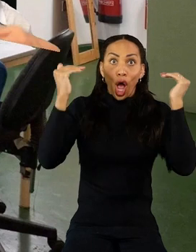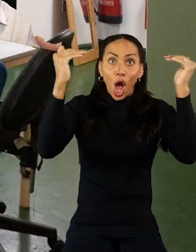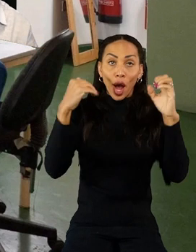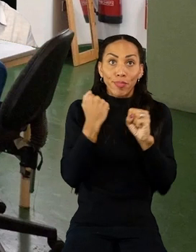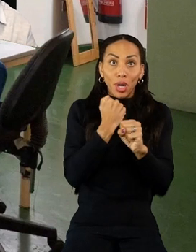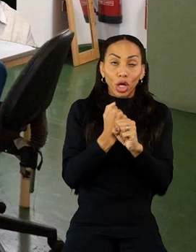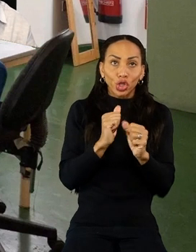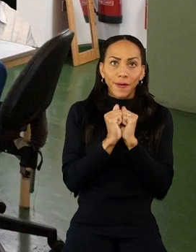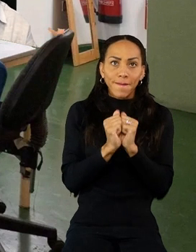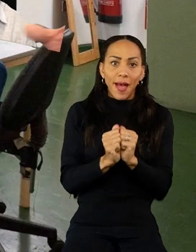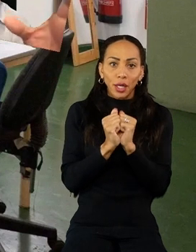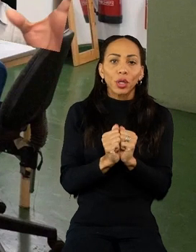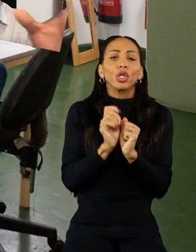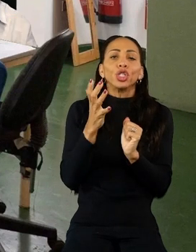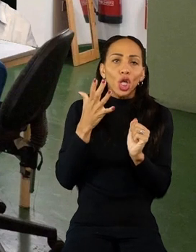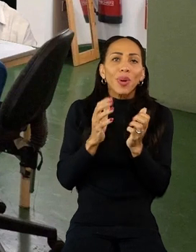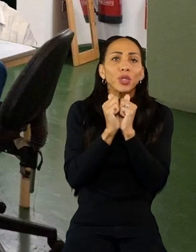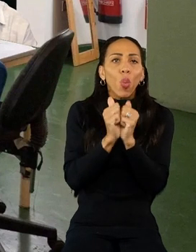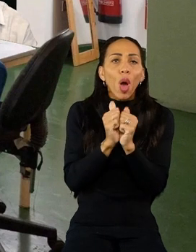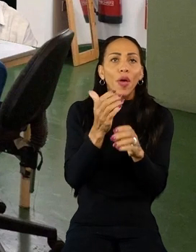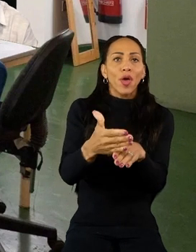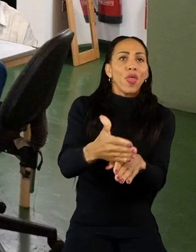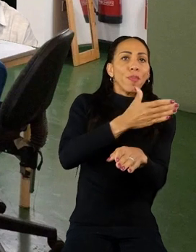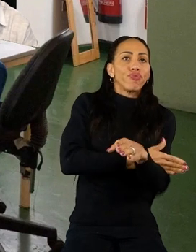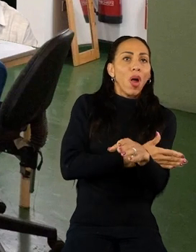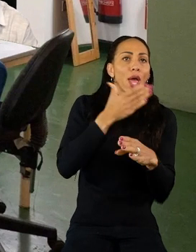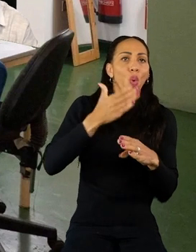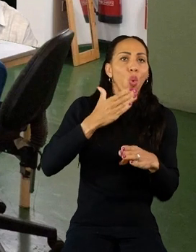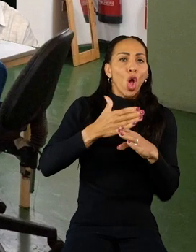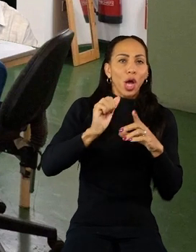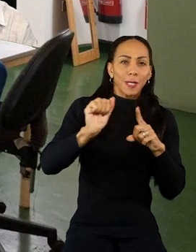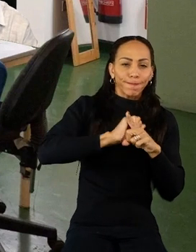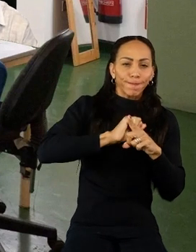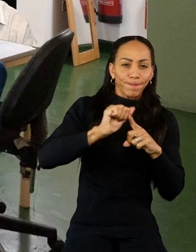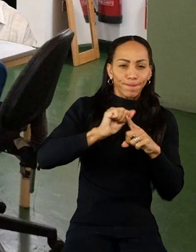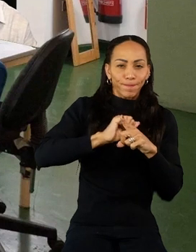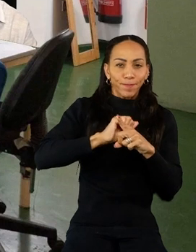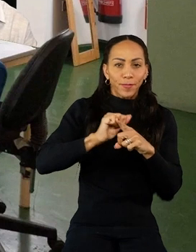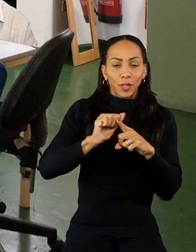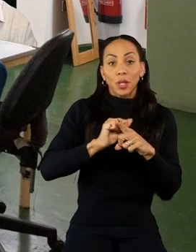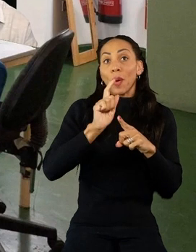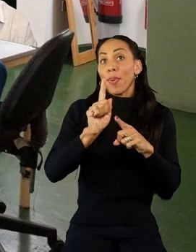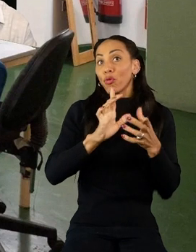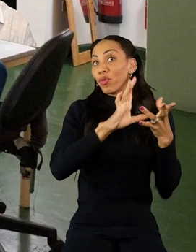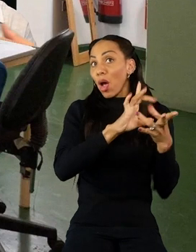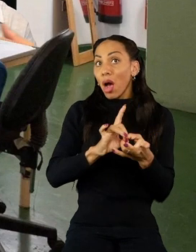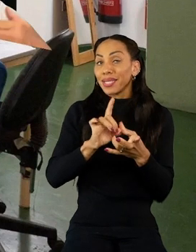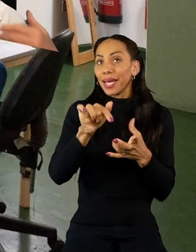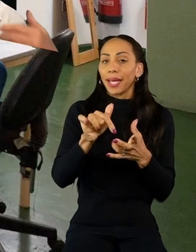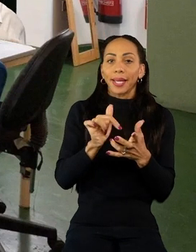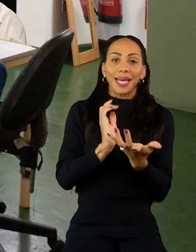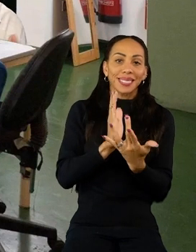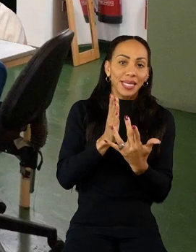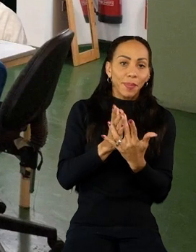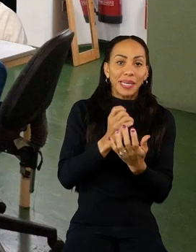quite important if you're really, you know, trying to get to the very high production value. So it is worth taking time,